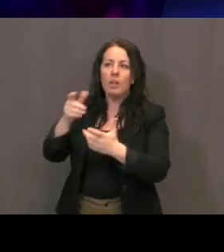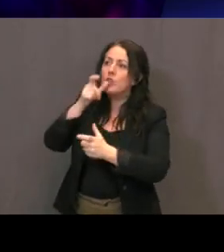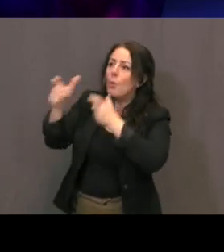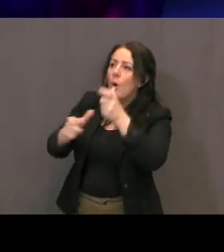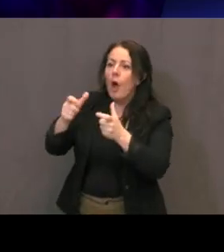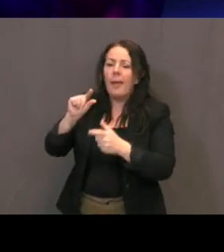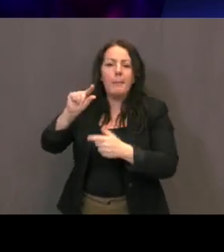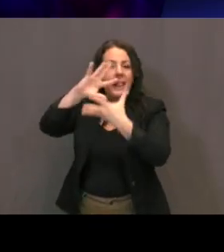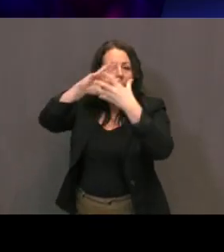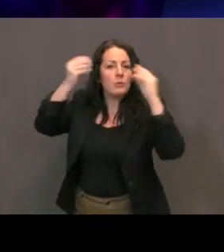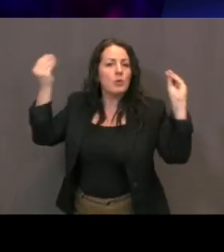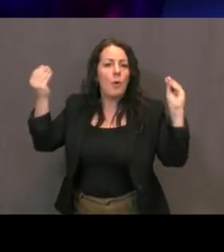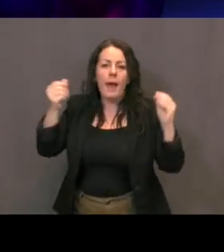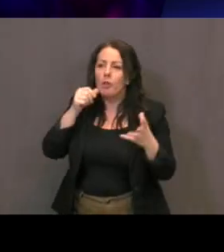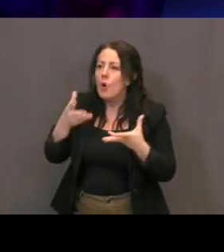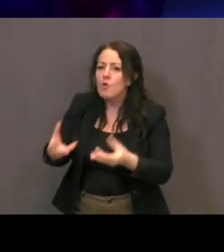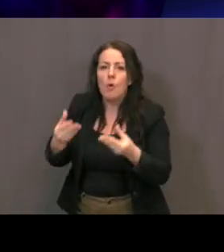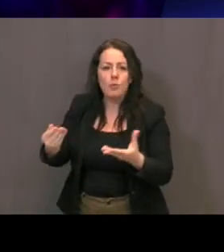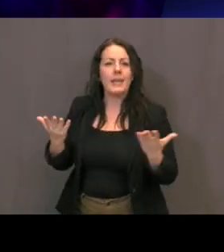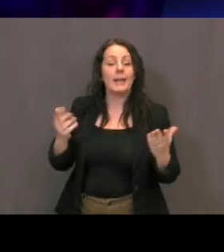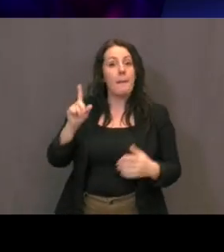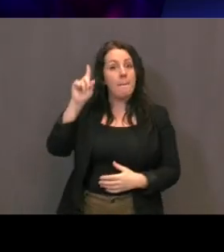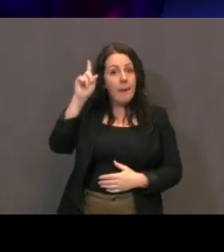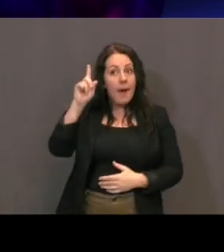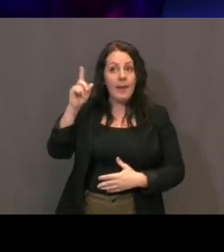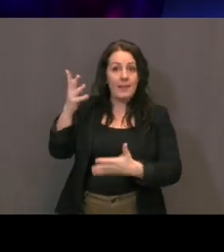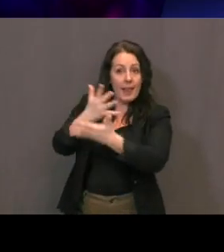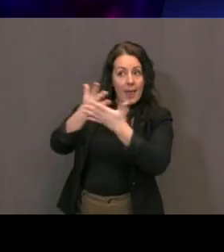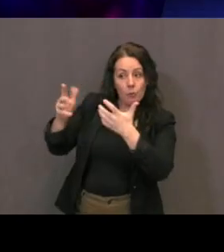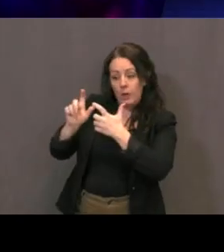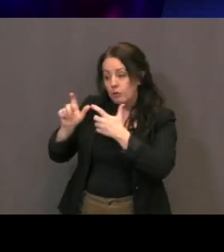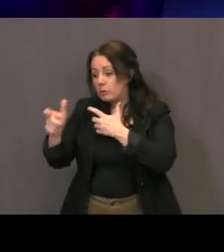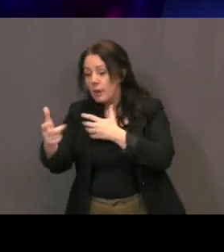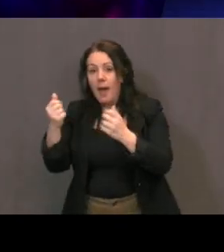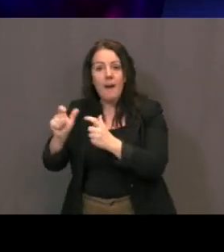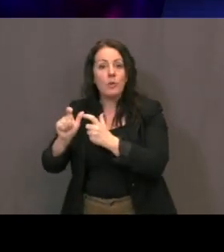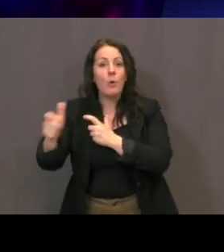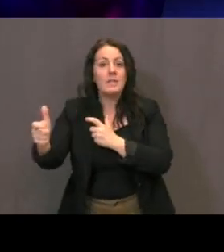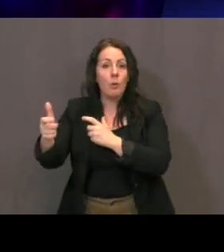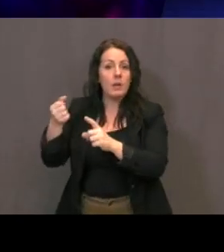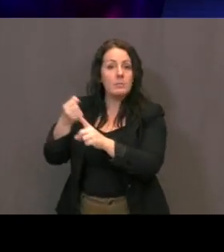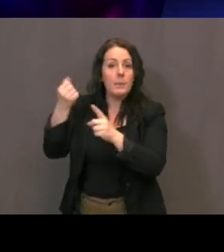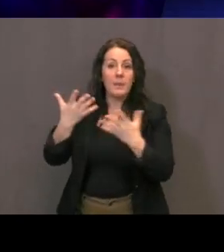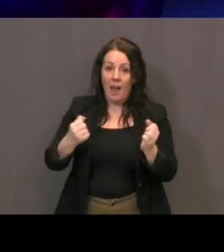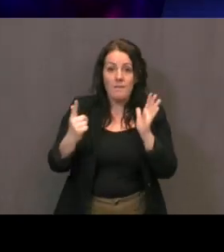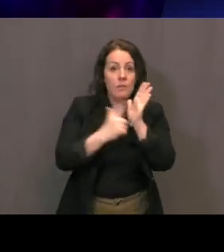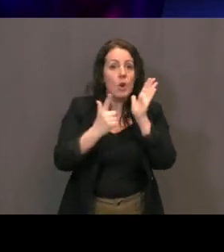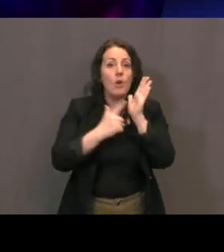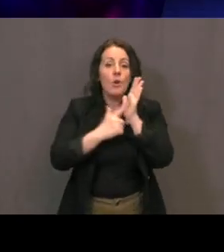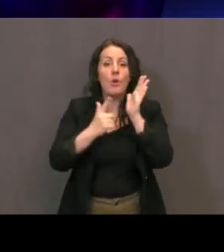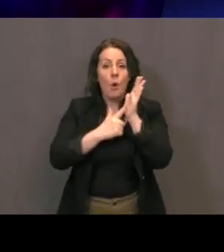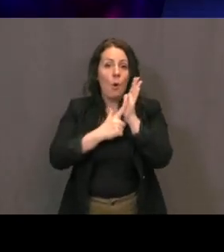it really has real consequences. Real laws are passed based on specific uses of language. Real